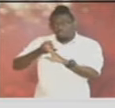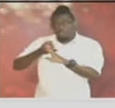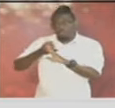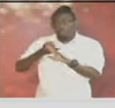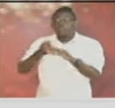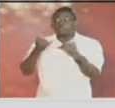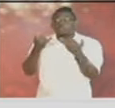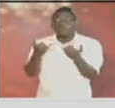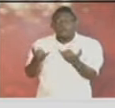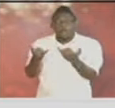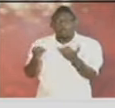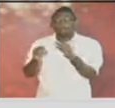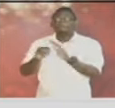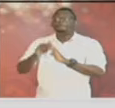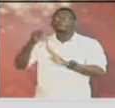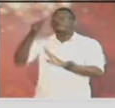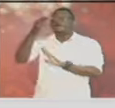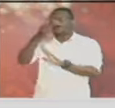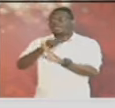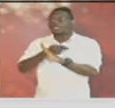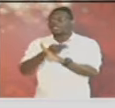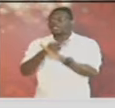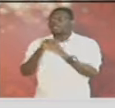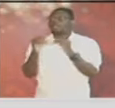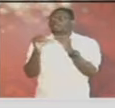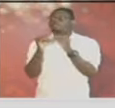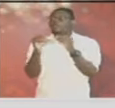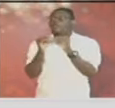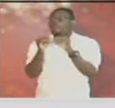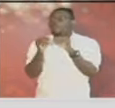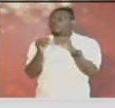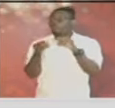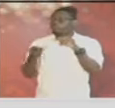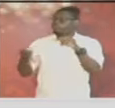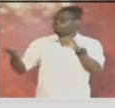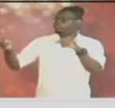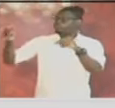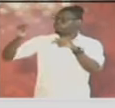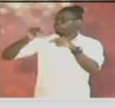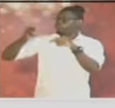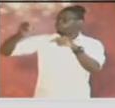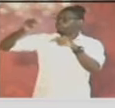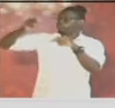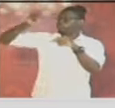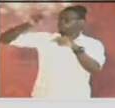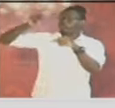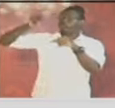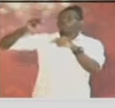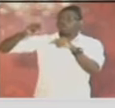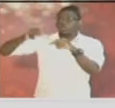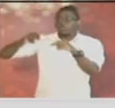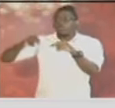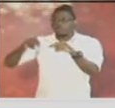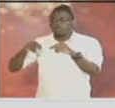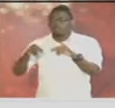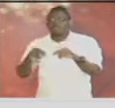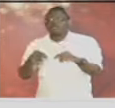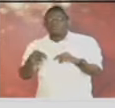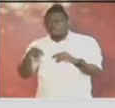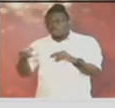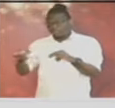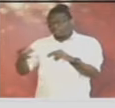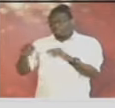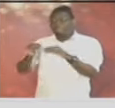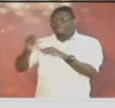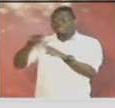are higher than February, lower than January, and it means that we're seeing an upward trend that we're taking note of, and we